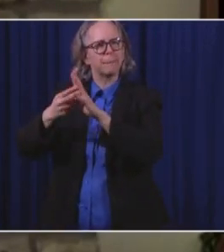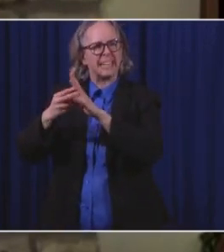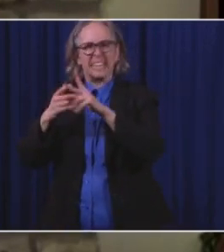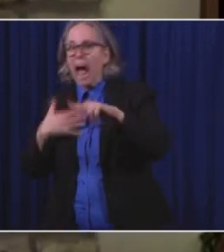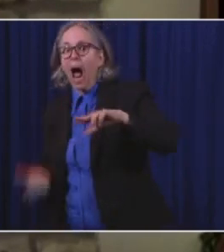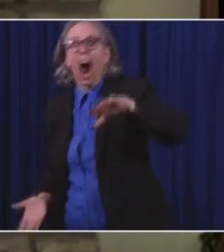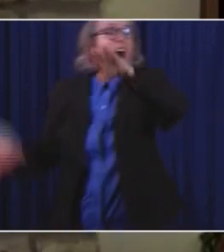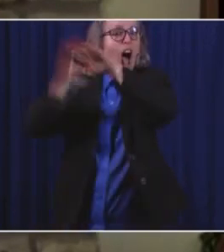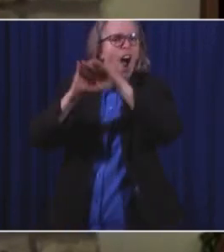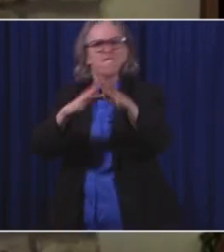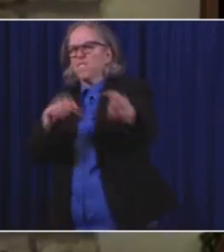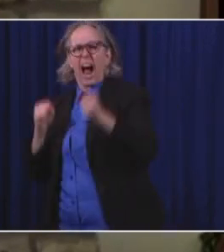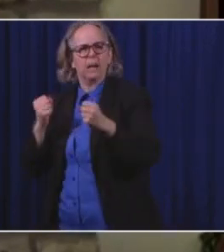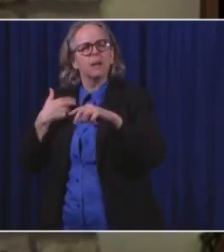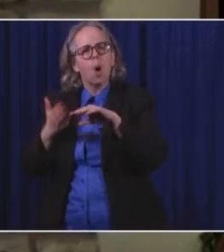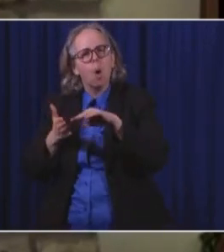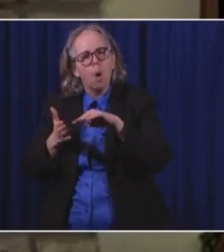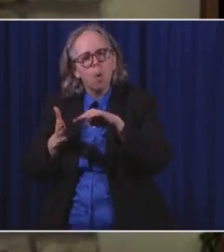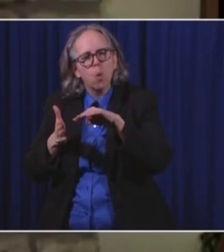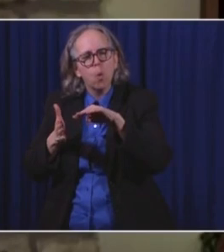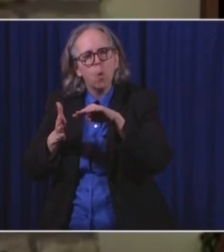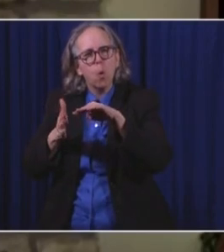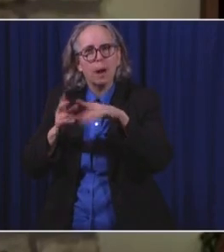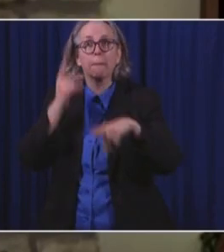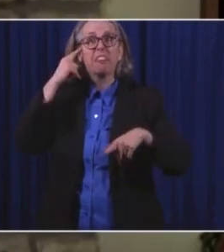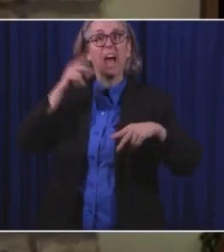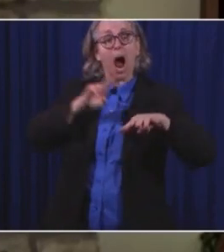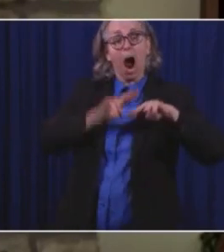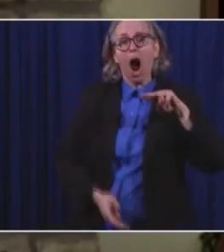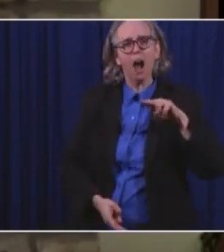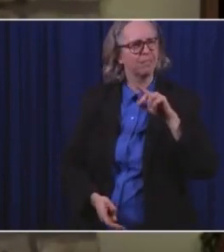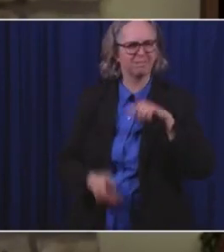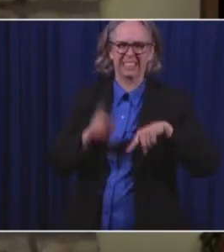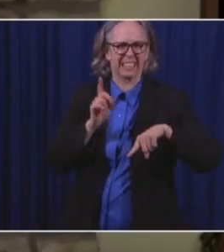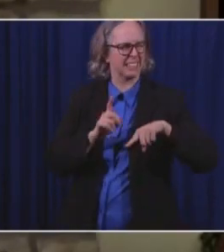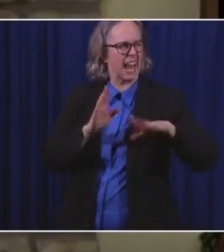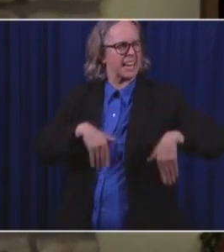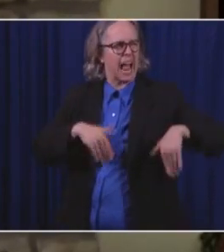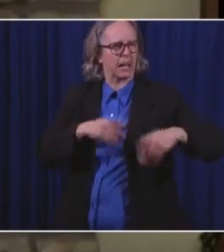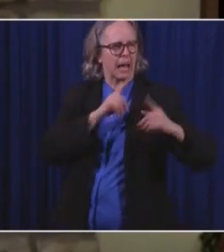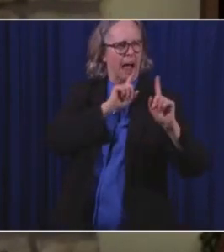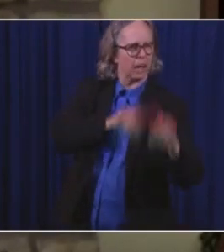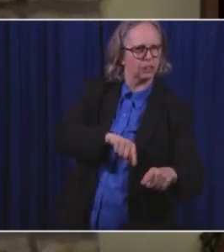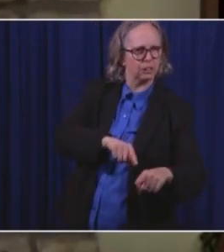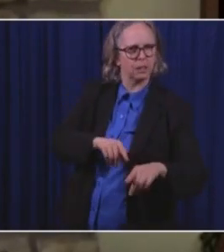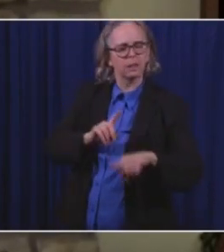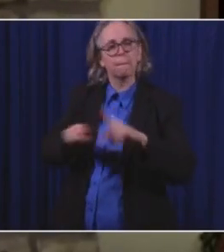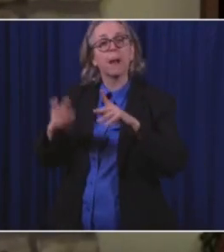can't tell the people of the state of Ohio that we're doing great. What I am saying is I think some of these measures have helped.